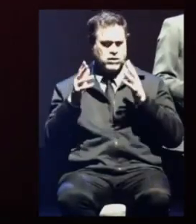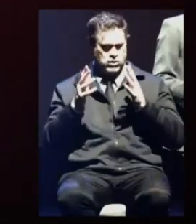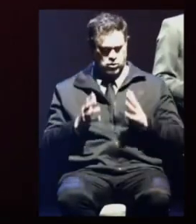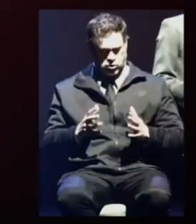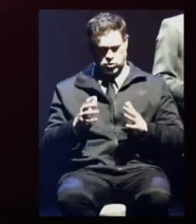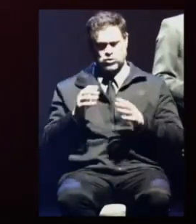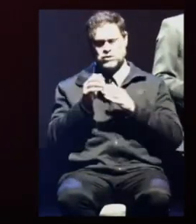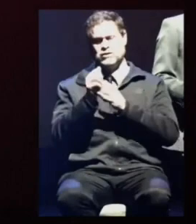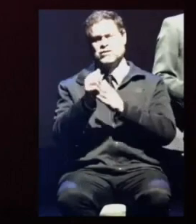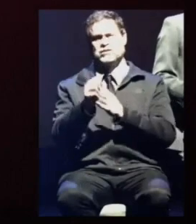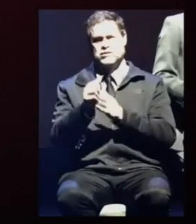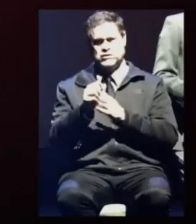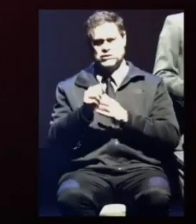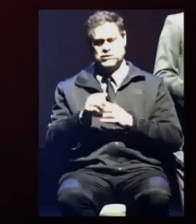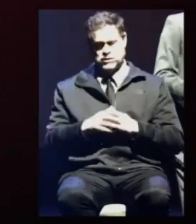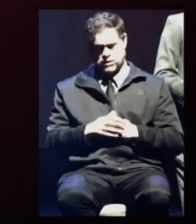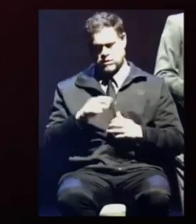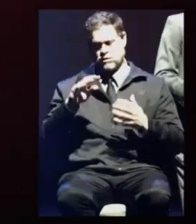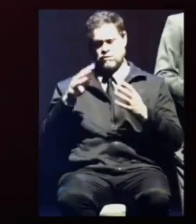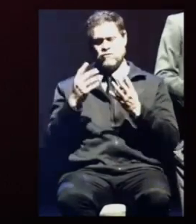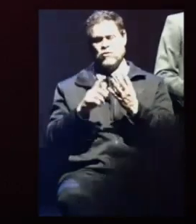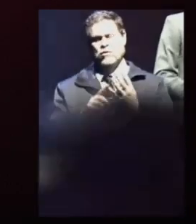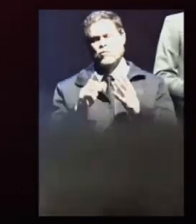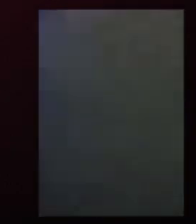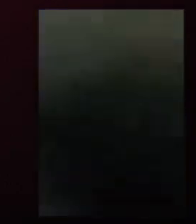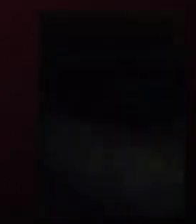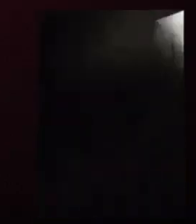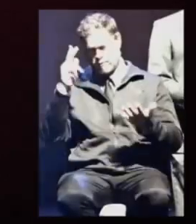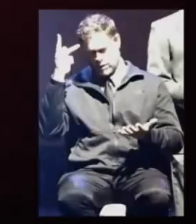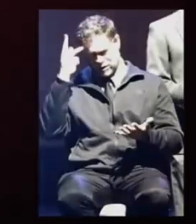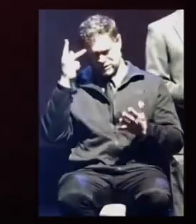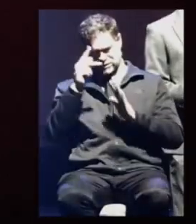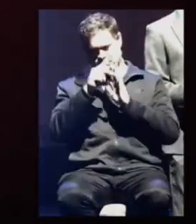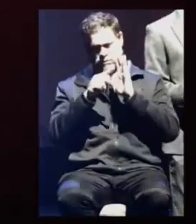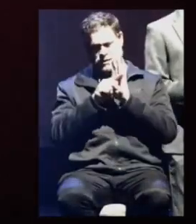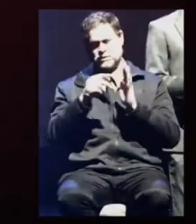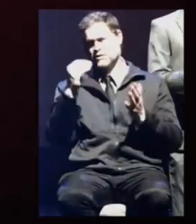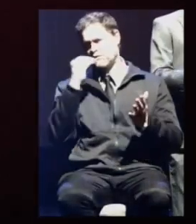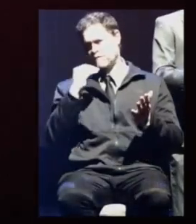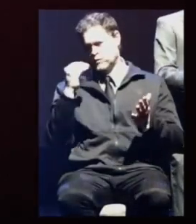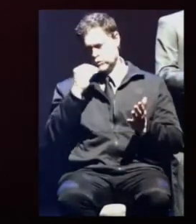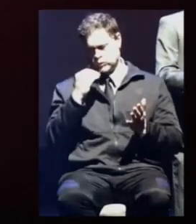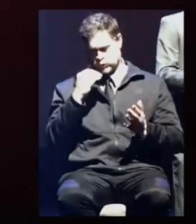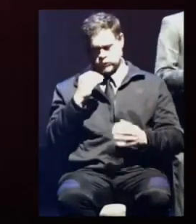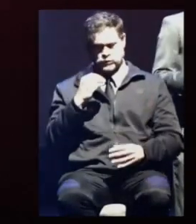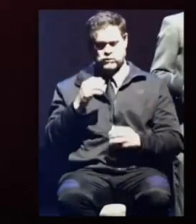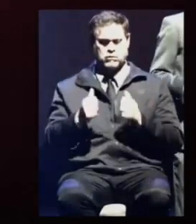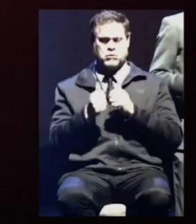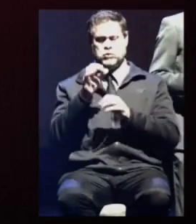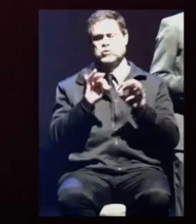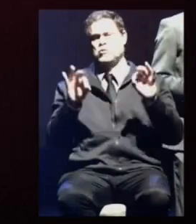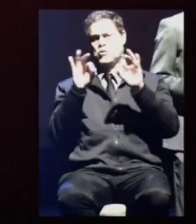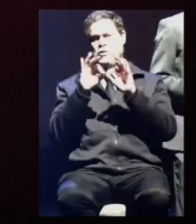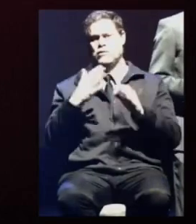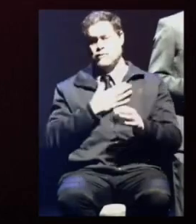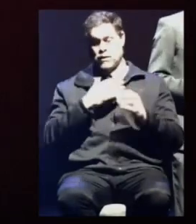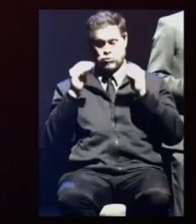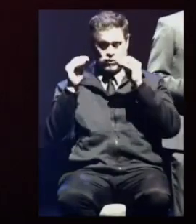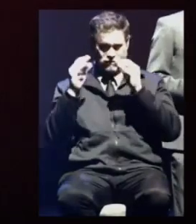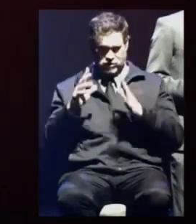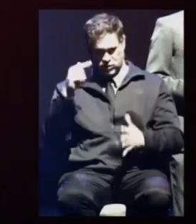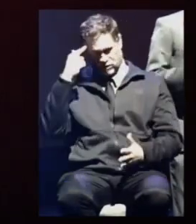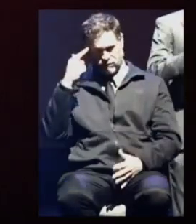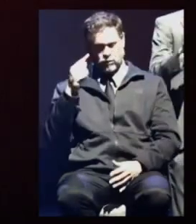Internships, and is co-author of the forthcoming book, The Politics and Policy of Food. Most importantly, she was my professor in